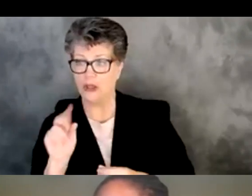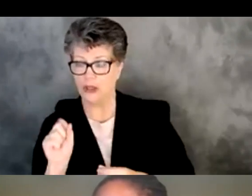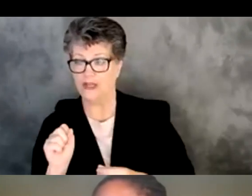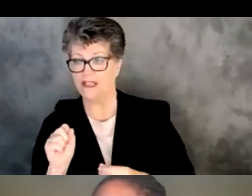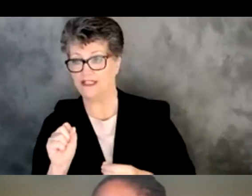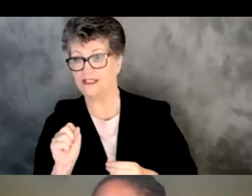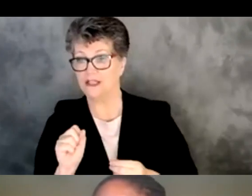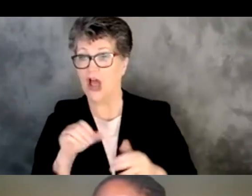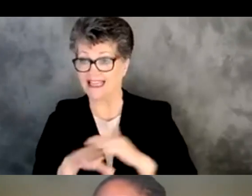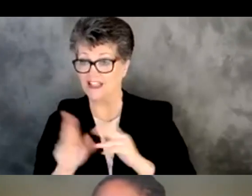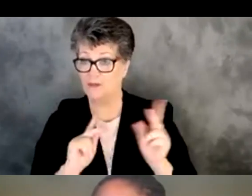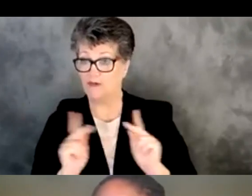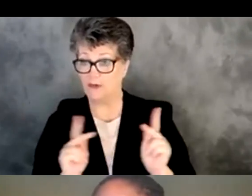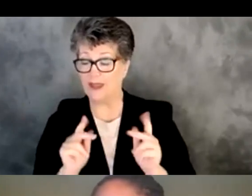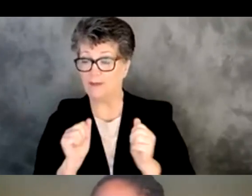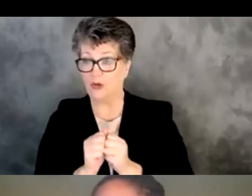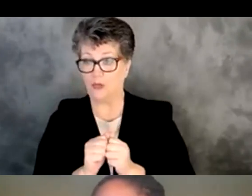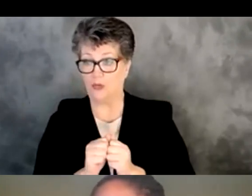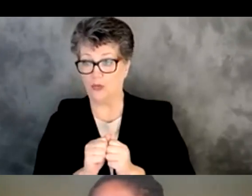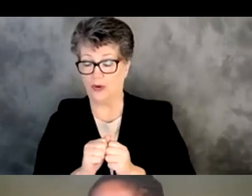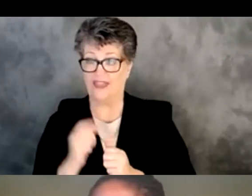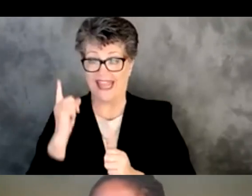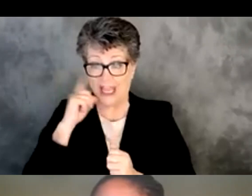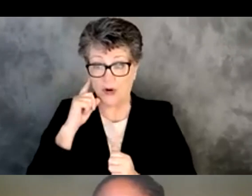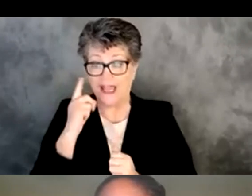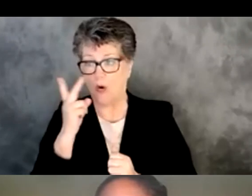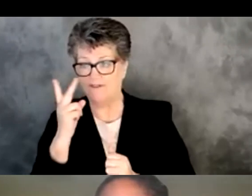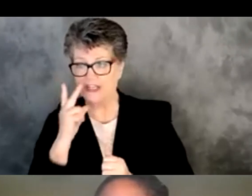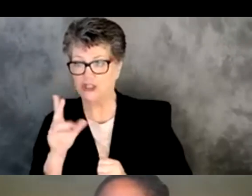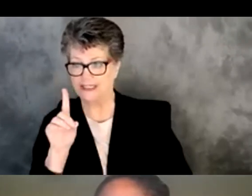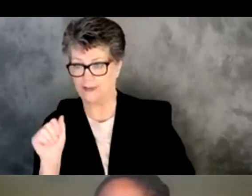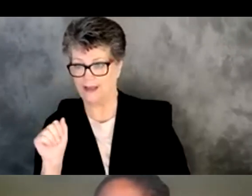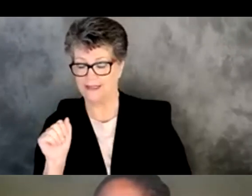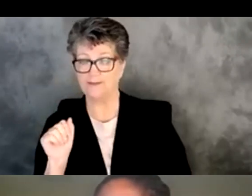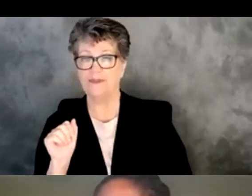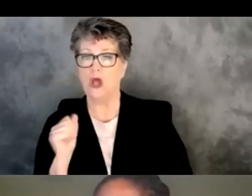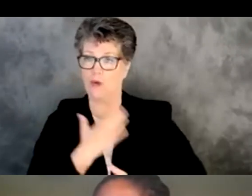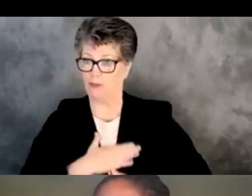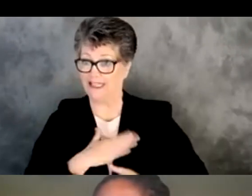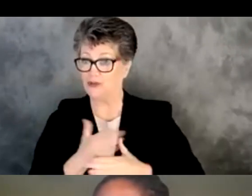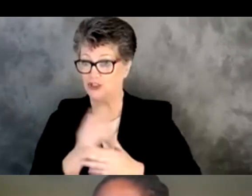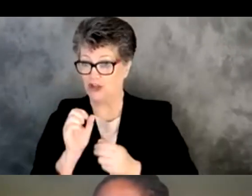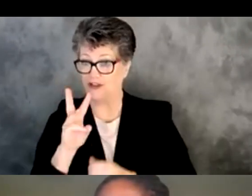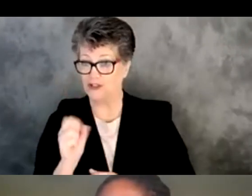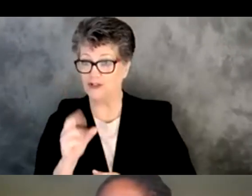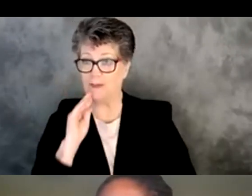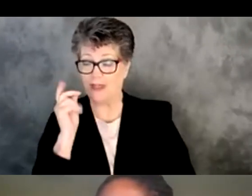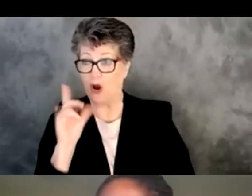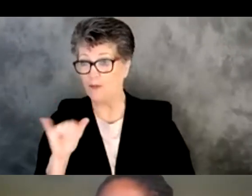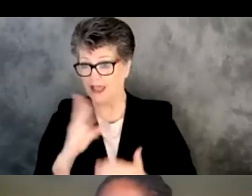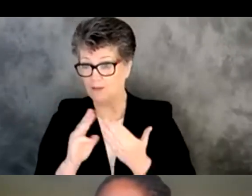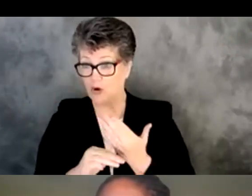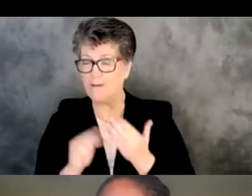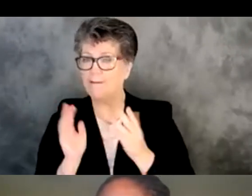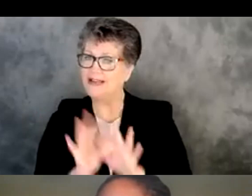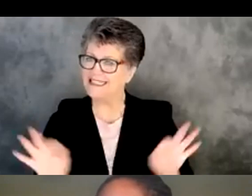features accessible to persons with hearing or vision disabilities. We're pleased to share this news about the HomeKey program because it's